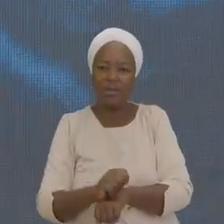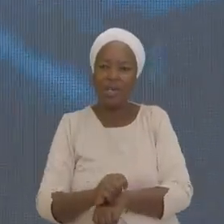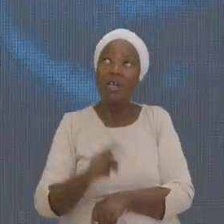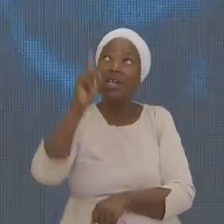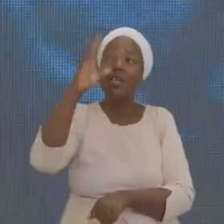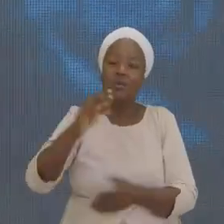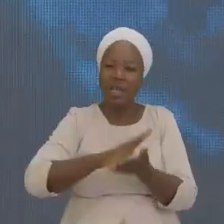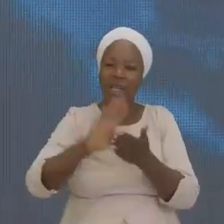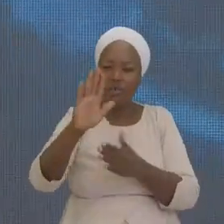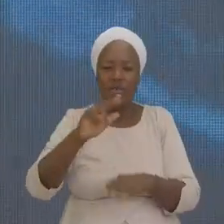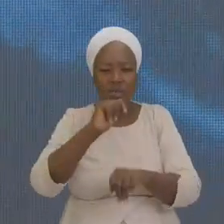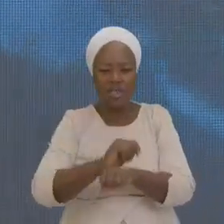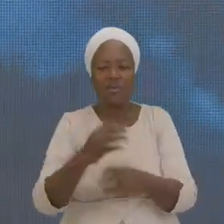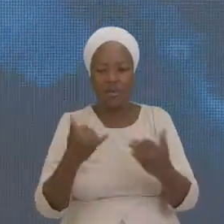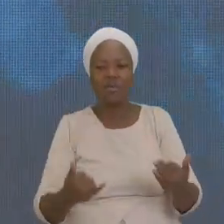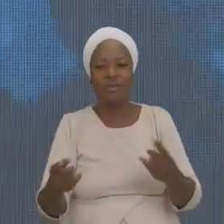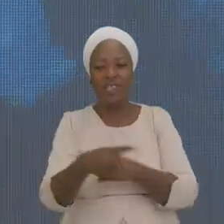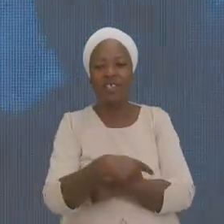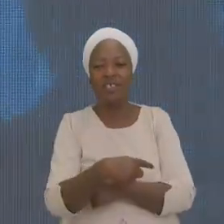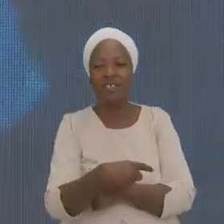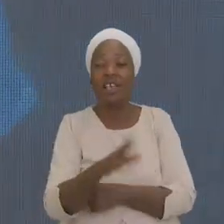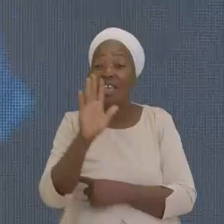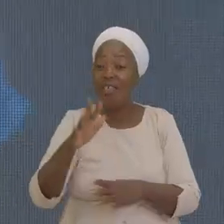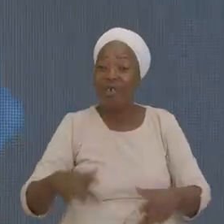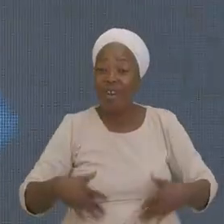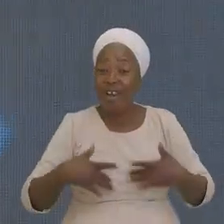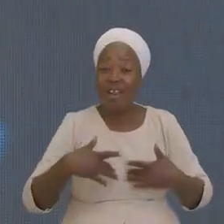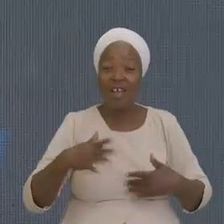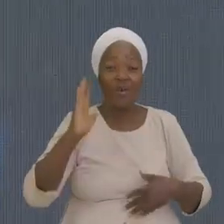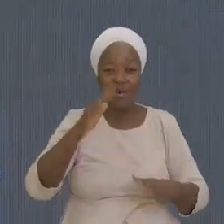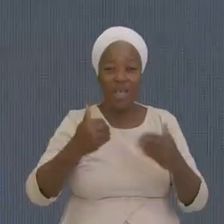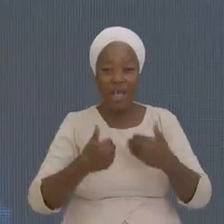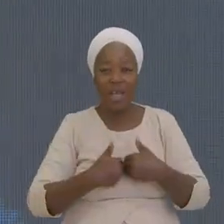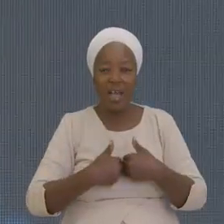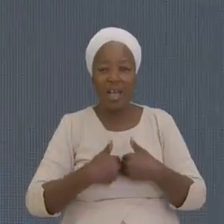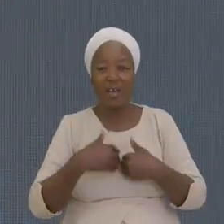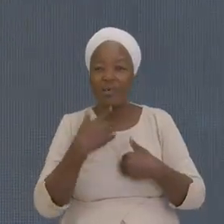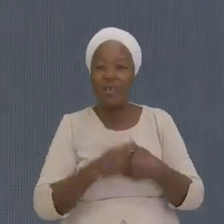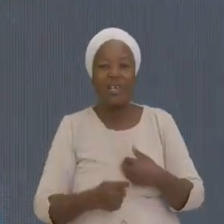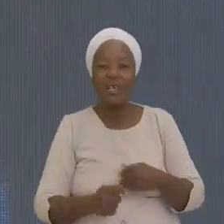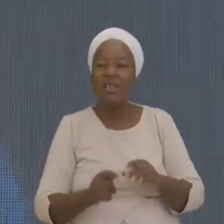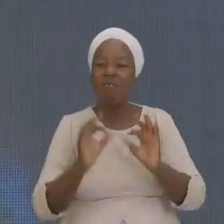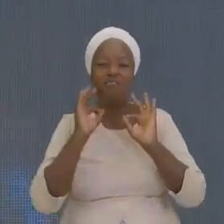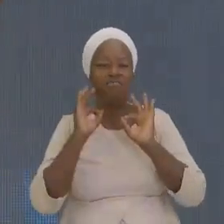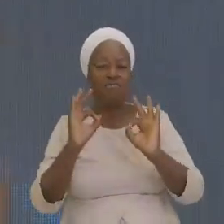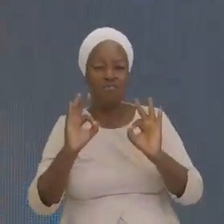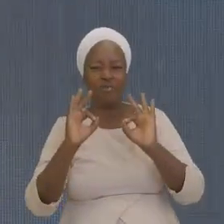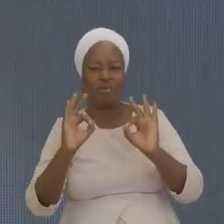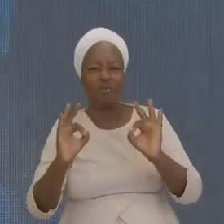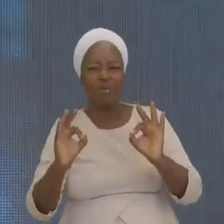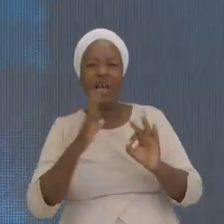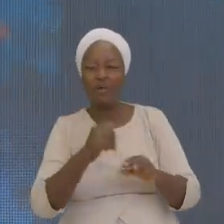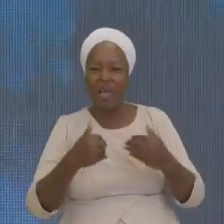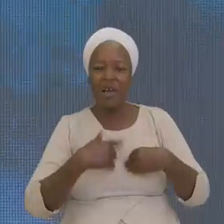your temple today. Your life will have a splendor, will have a kind of